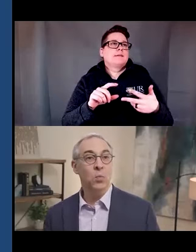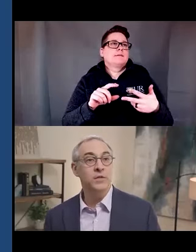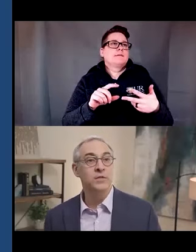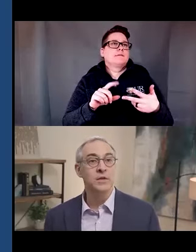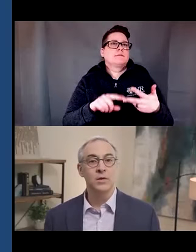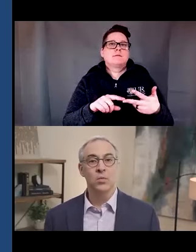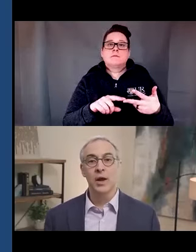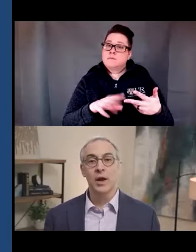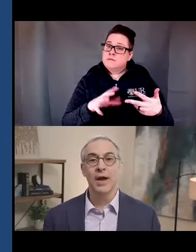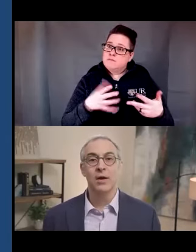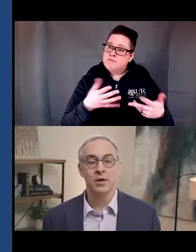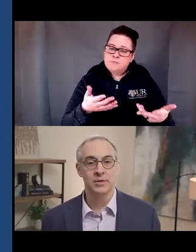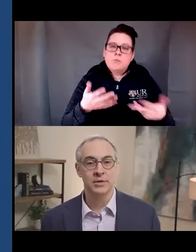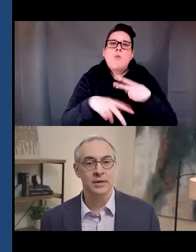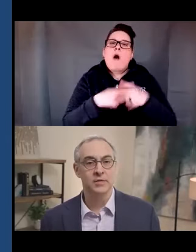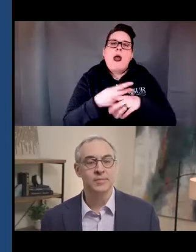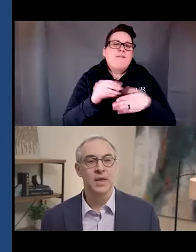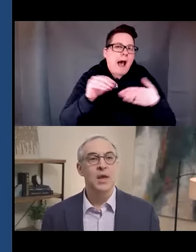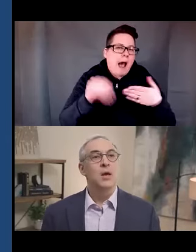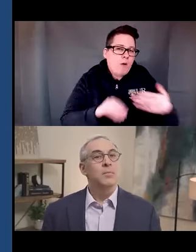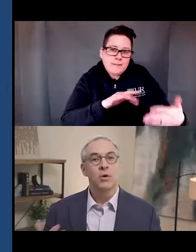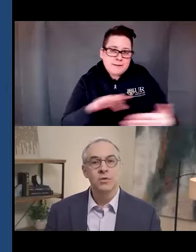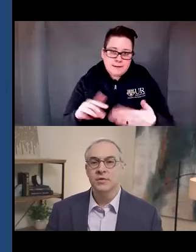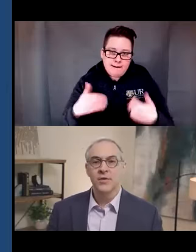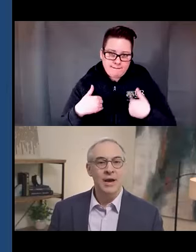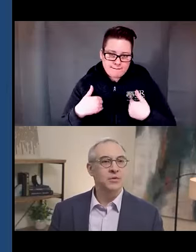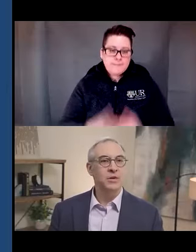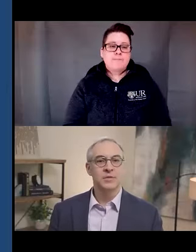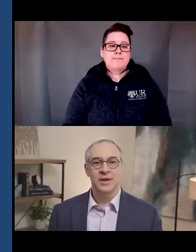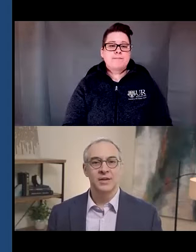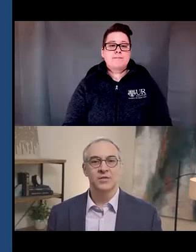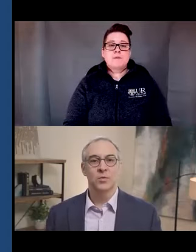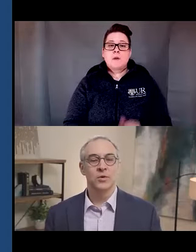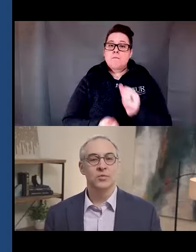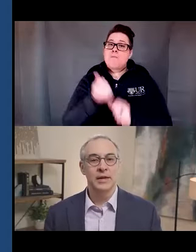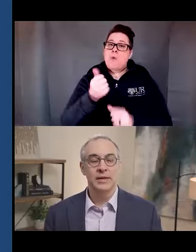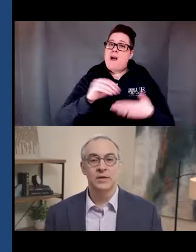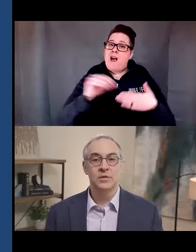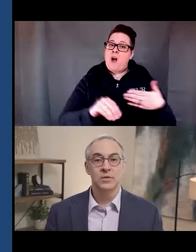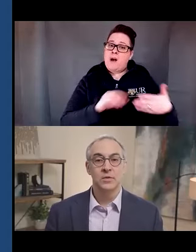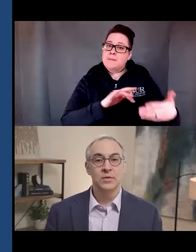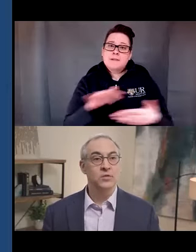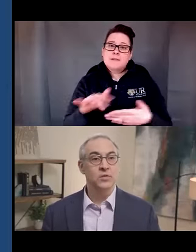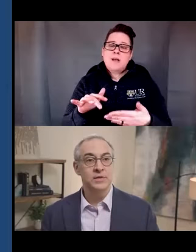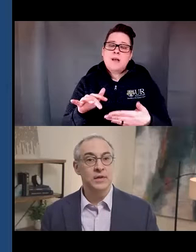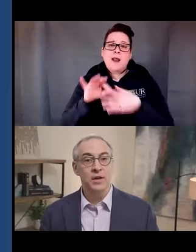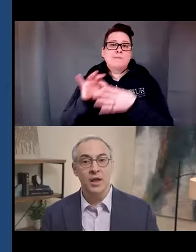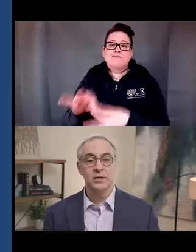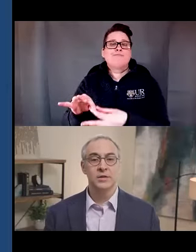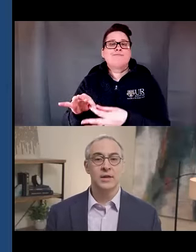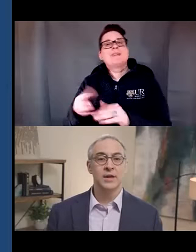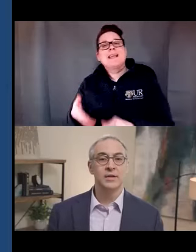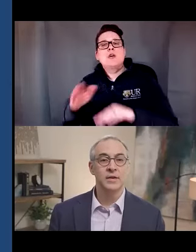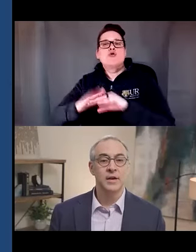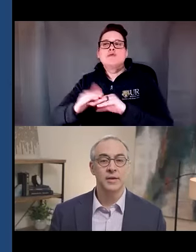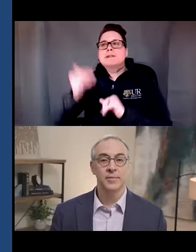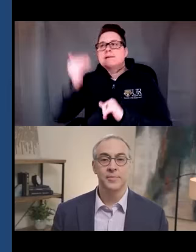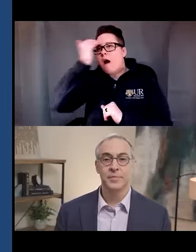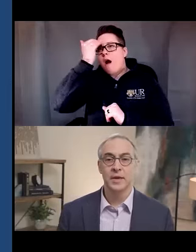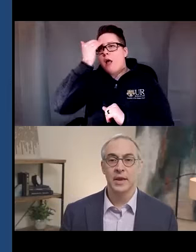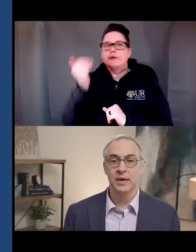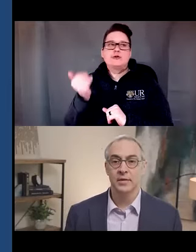and what kind of outcome studies. Most of our outcome studies were related to increasing knowledge and